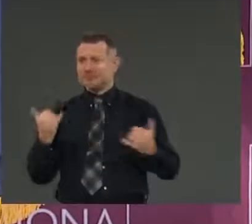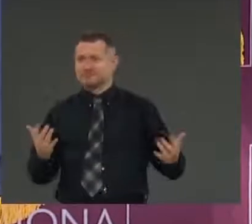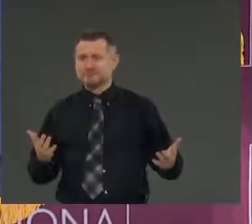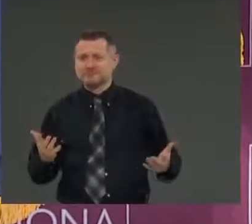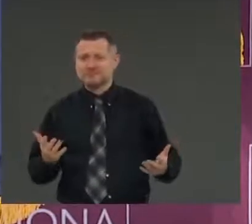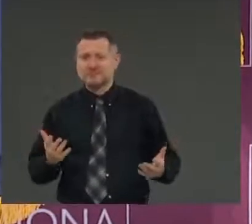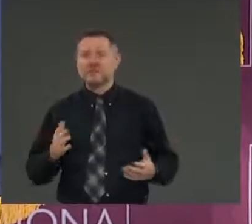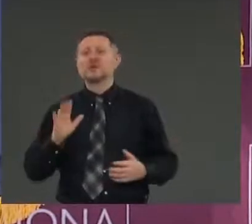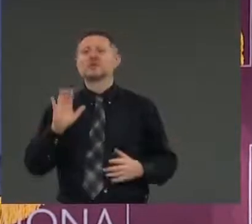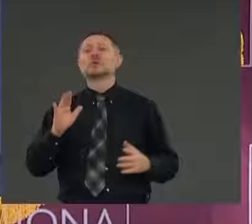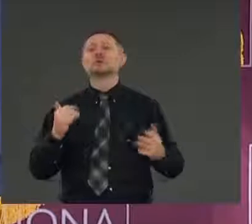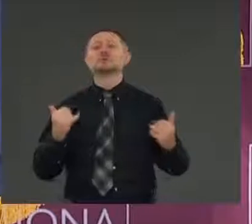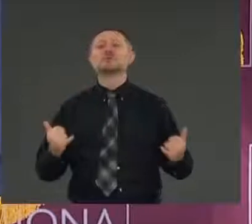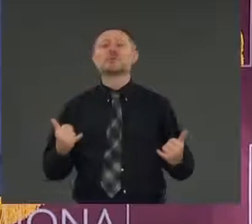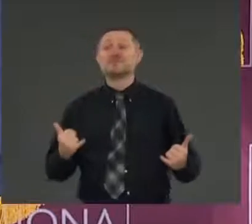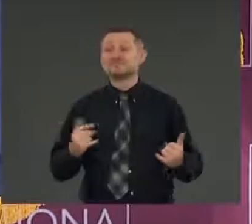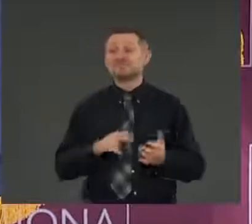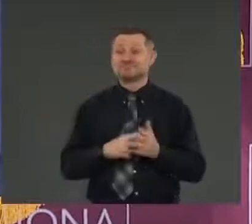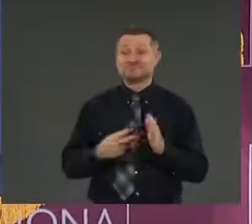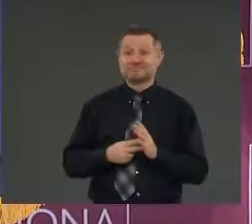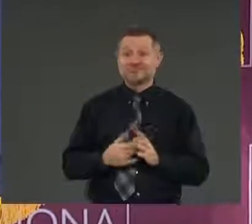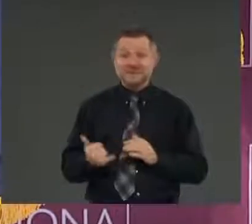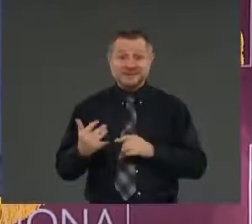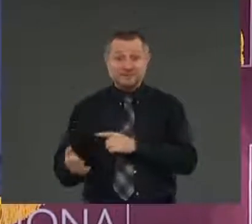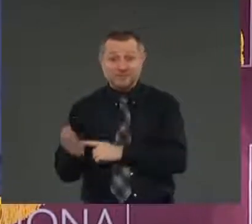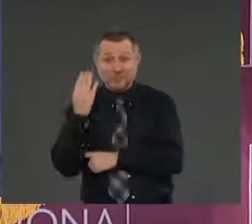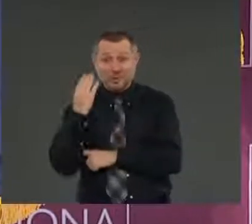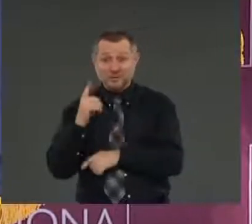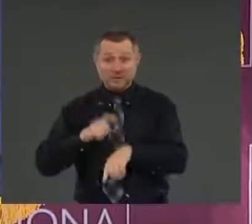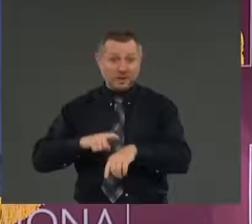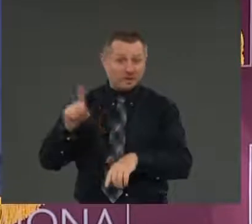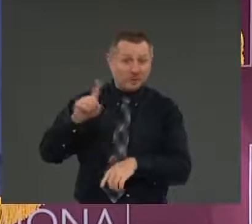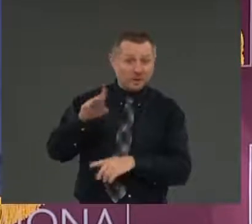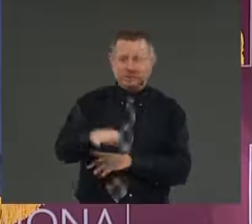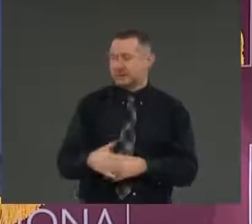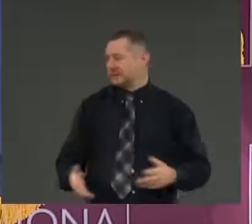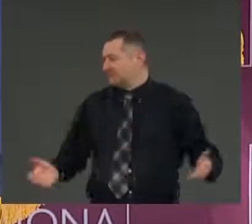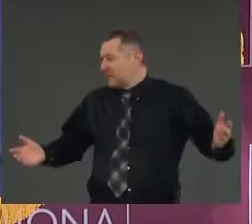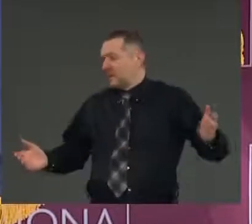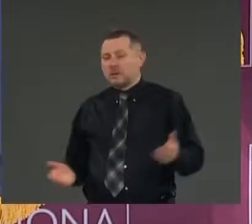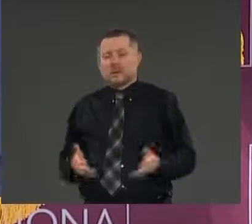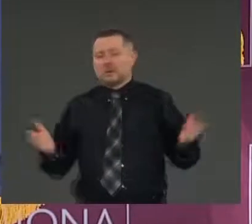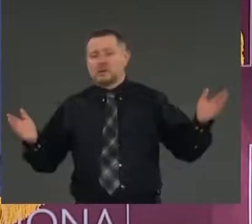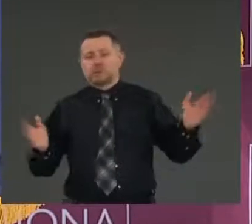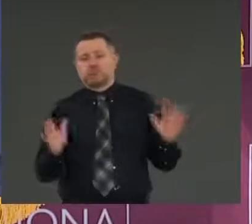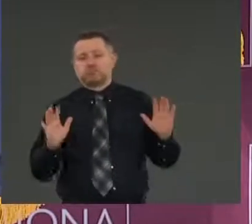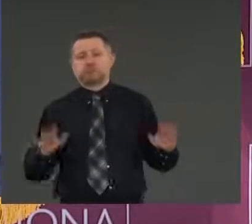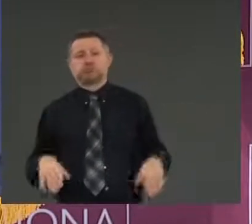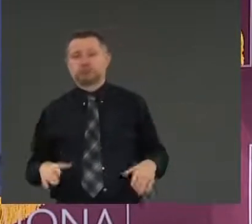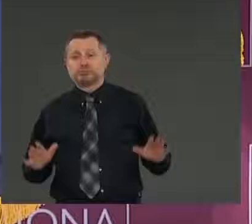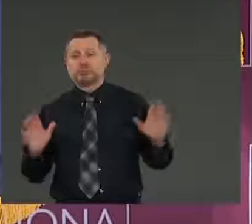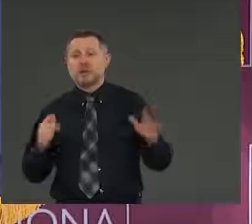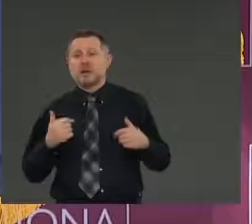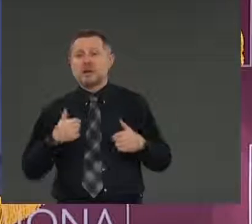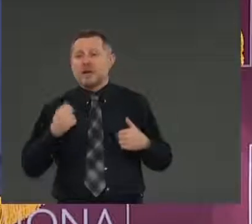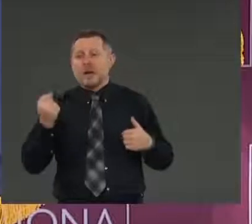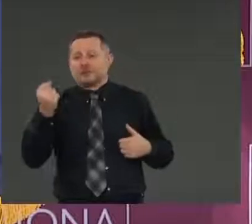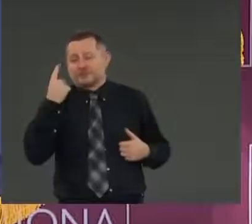today, and today is, they wanted it this morning instead of 1 o'clock? Yeah, well, I can understand that.